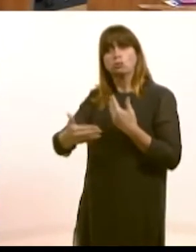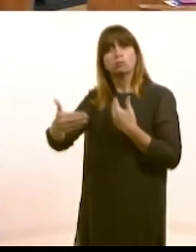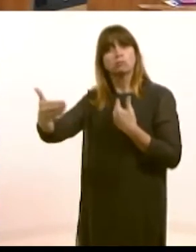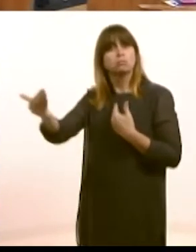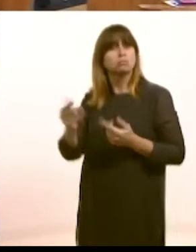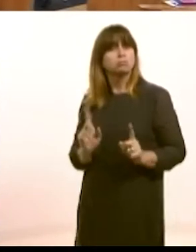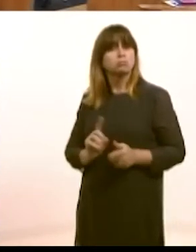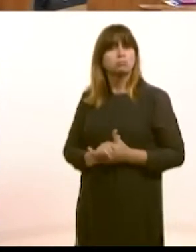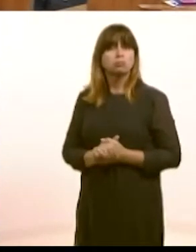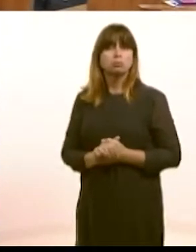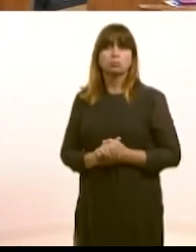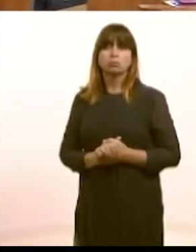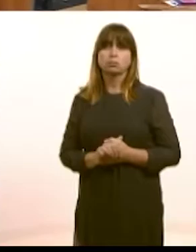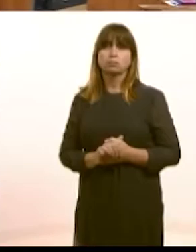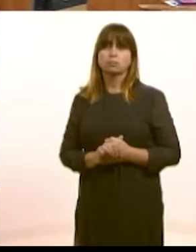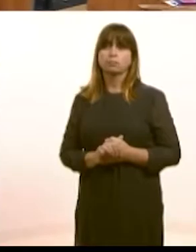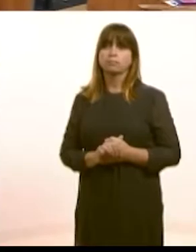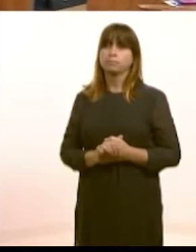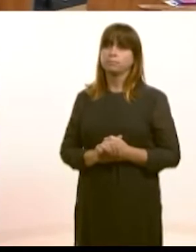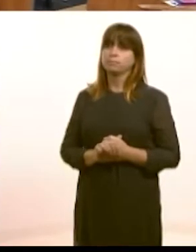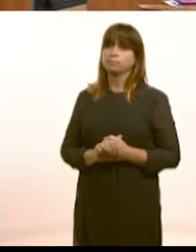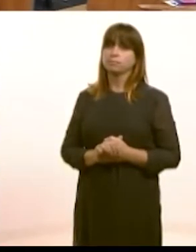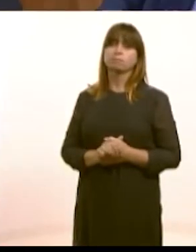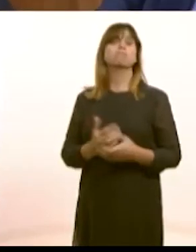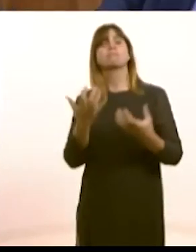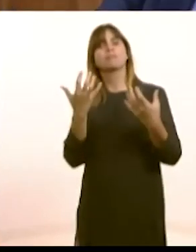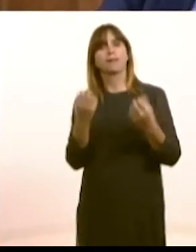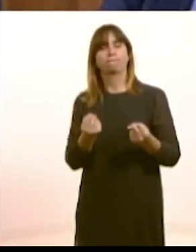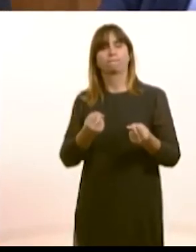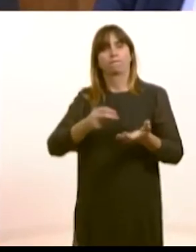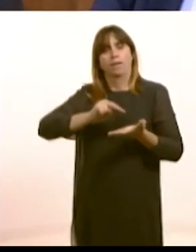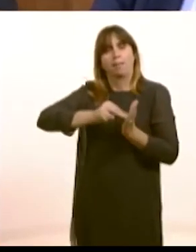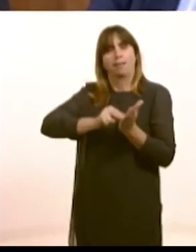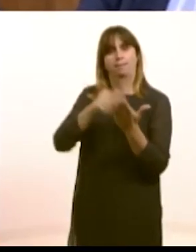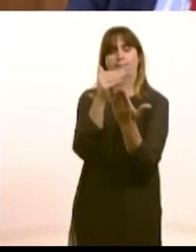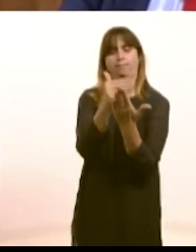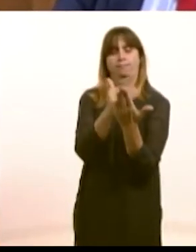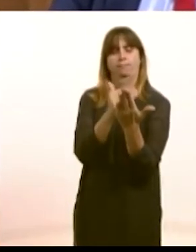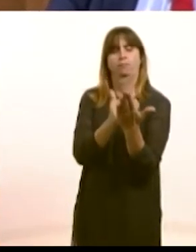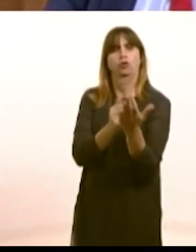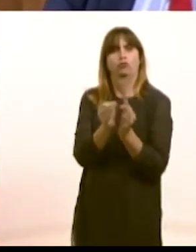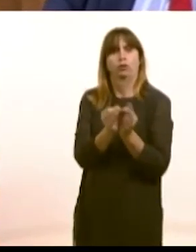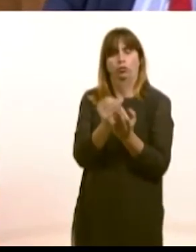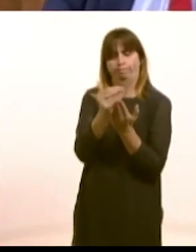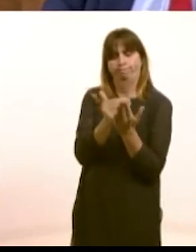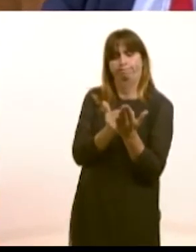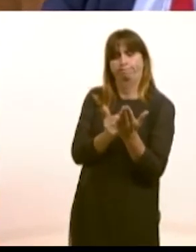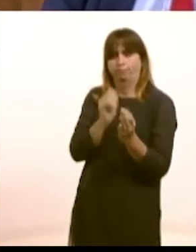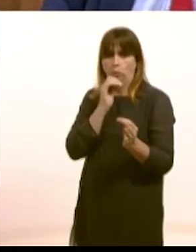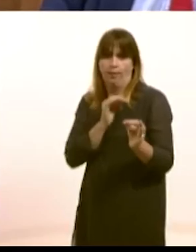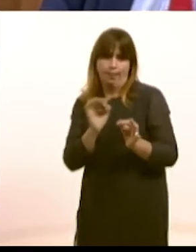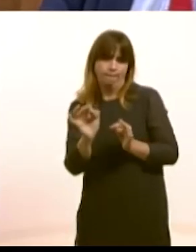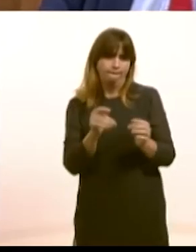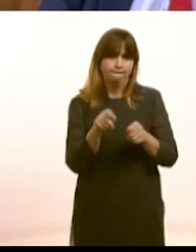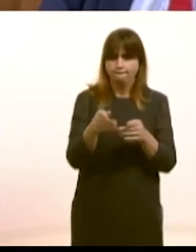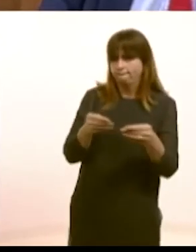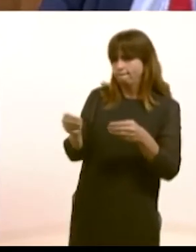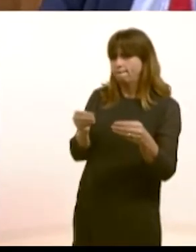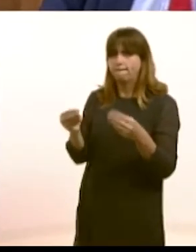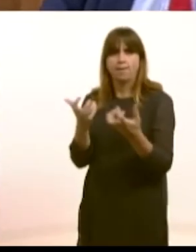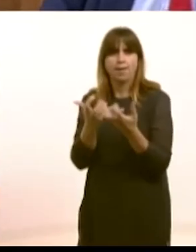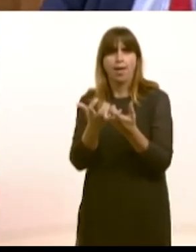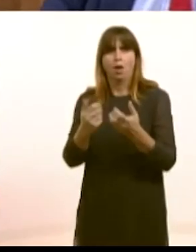months? Well, there are a number of things, of course. This is part of a strategy in terms of looking at ways and means of